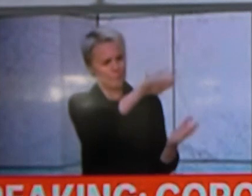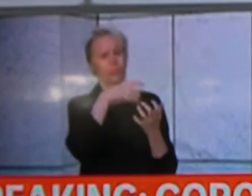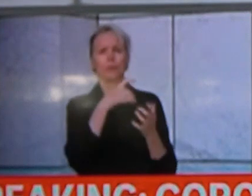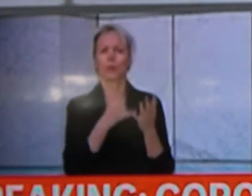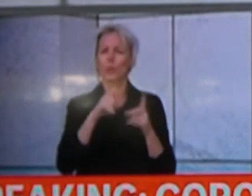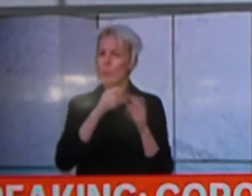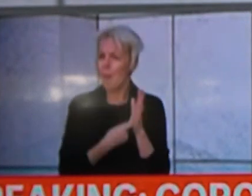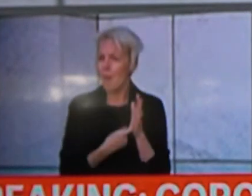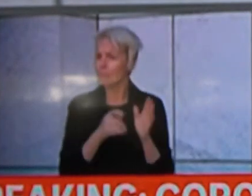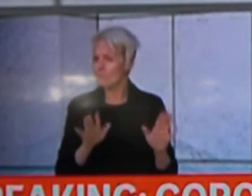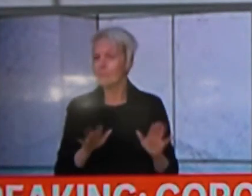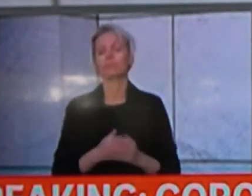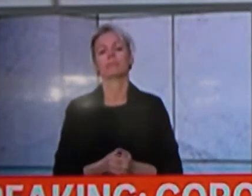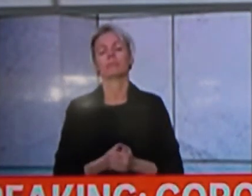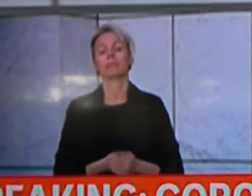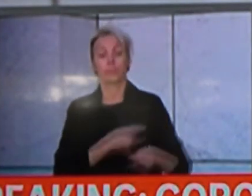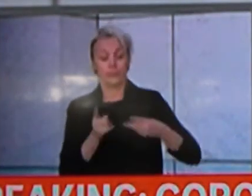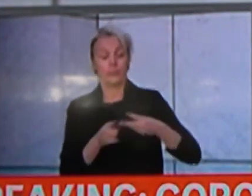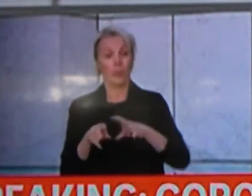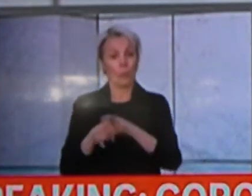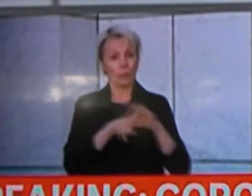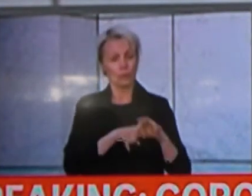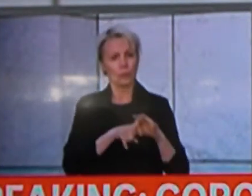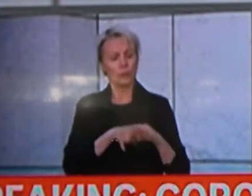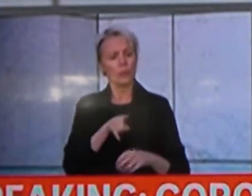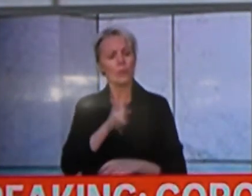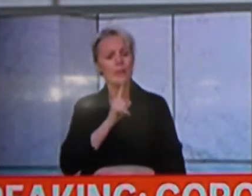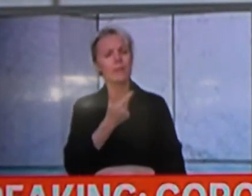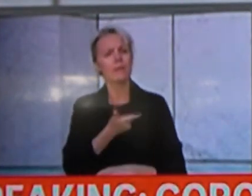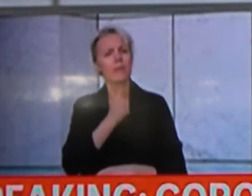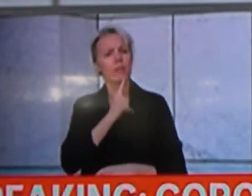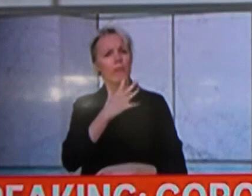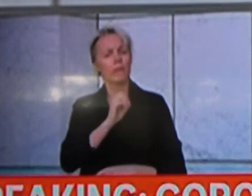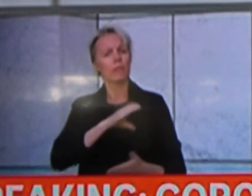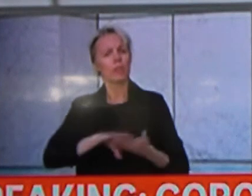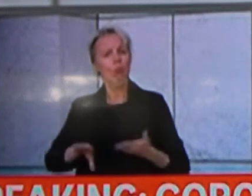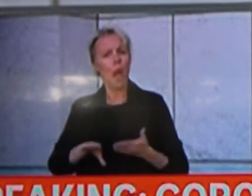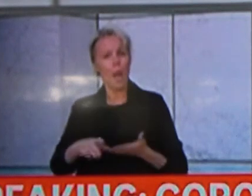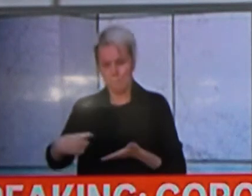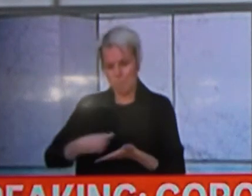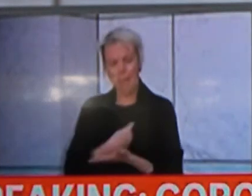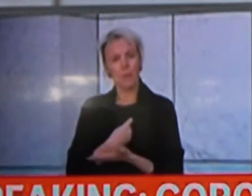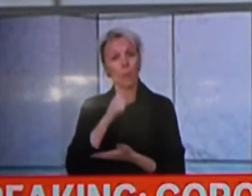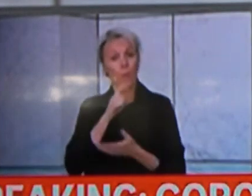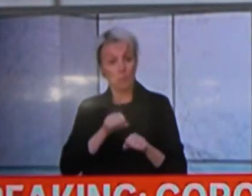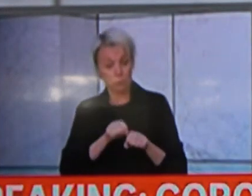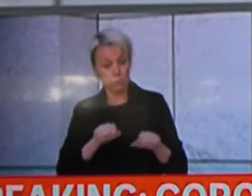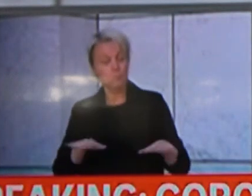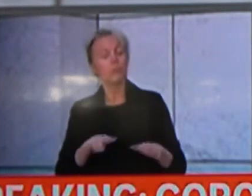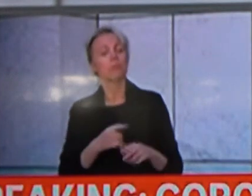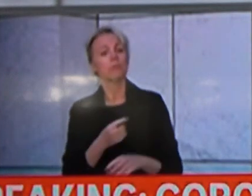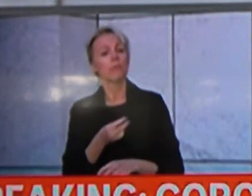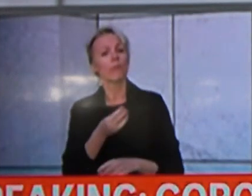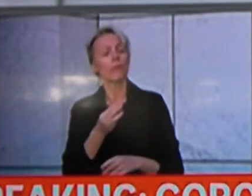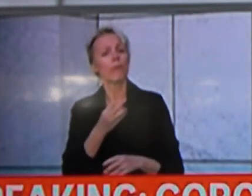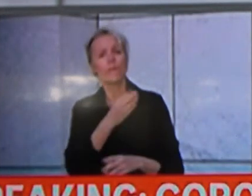$750 payment, I'm just looking at the press release, it says it goes out in July. Is that right? It goes out in July. From 13th of July. So given